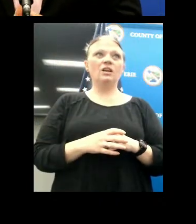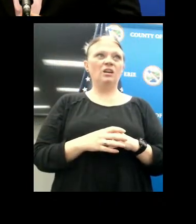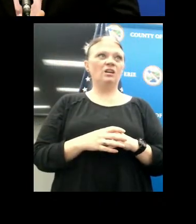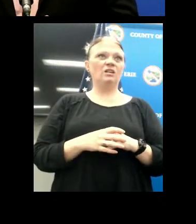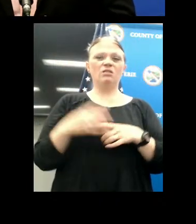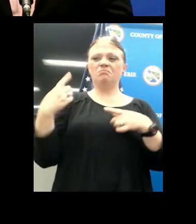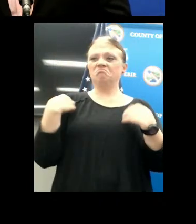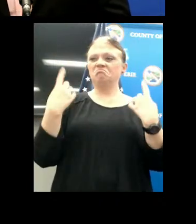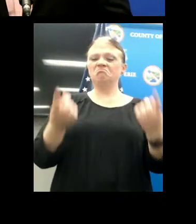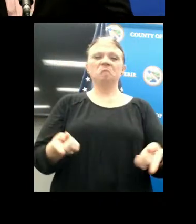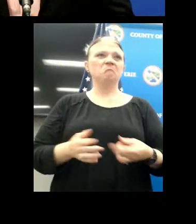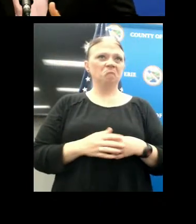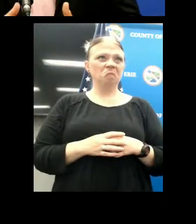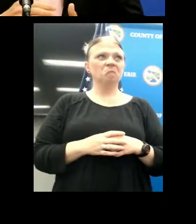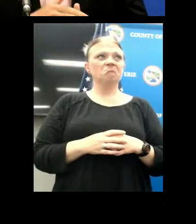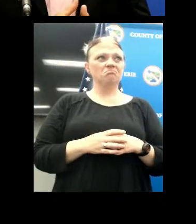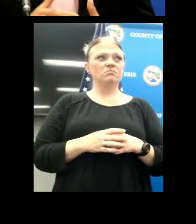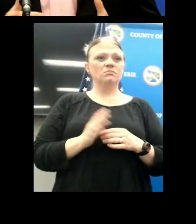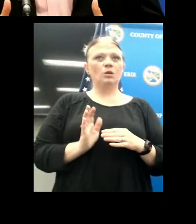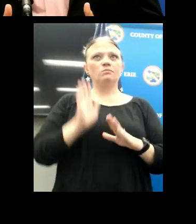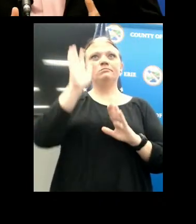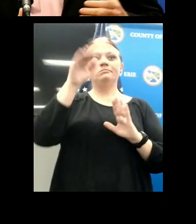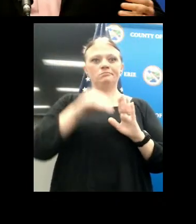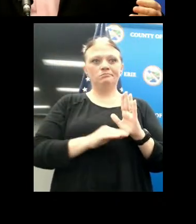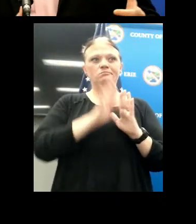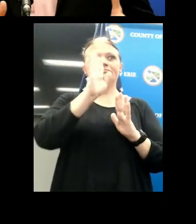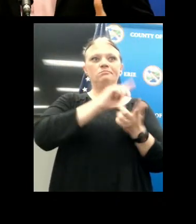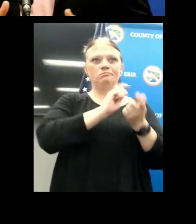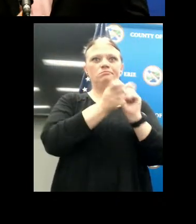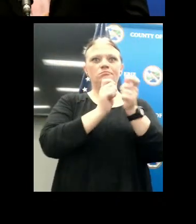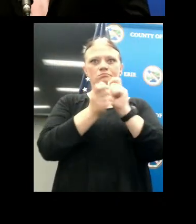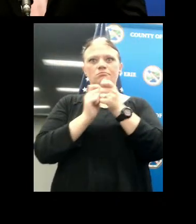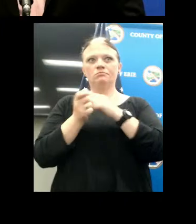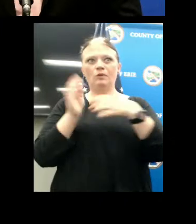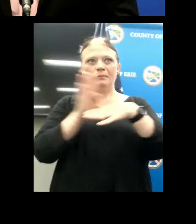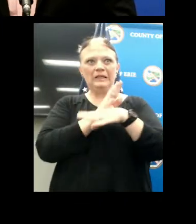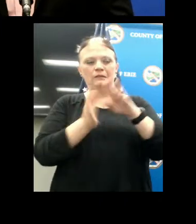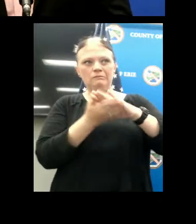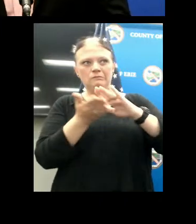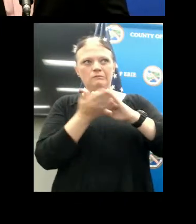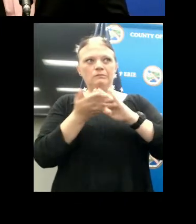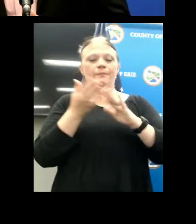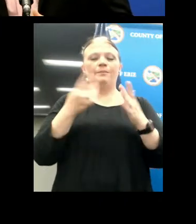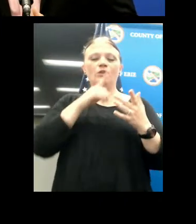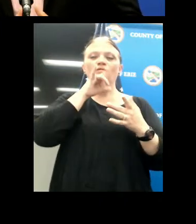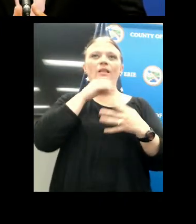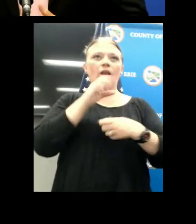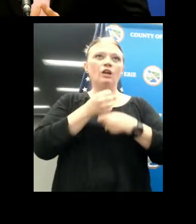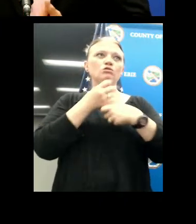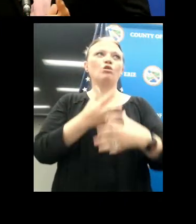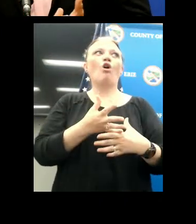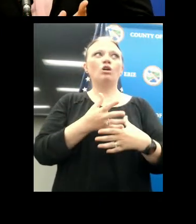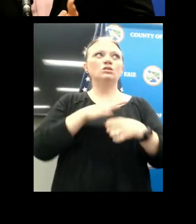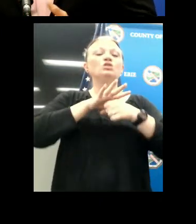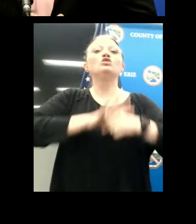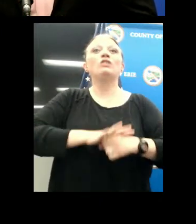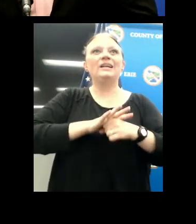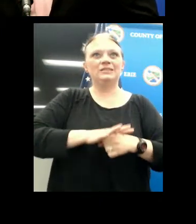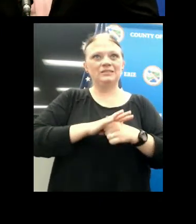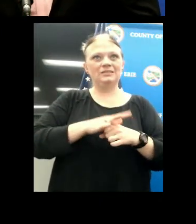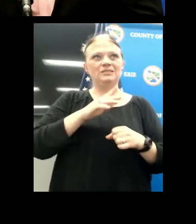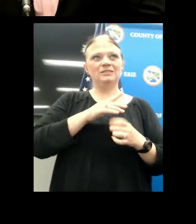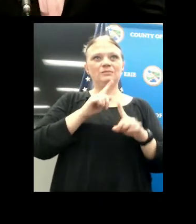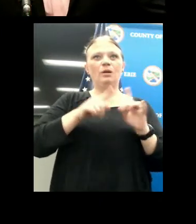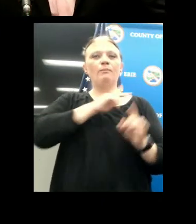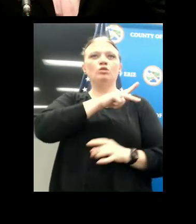and throughout this pandemic, the ups and the downs and the changing of our operation throughout has certainly caused some stress, and I want